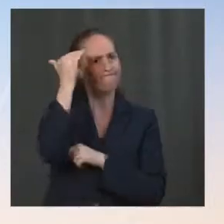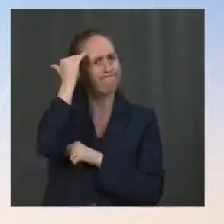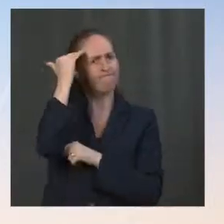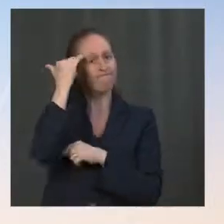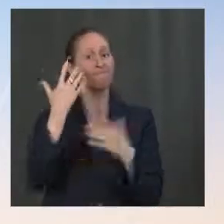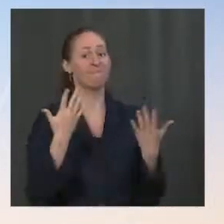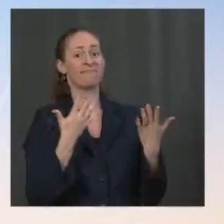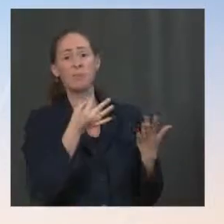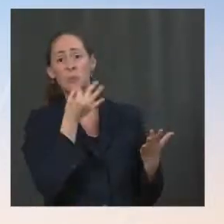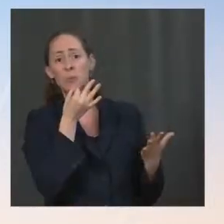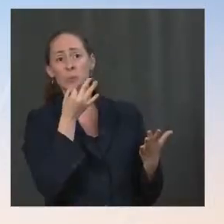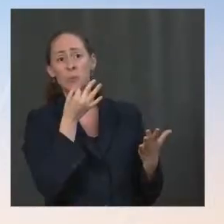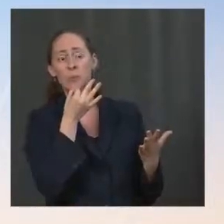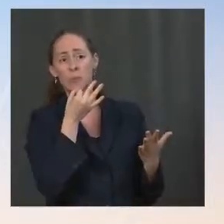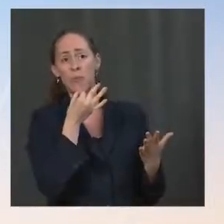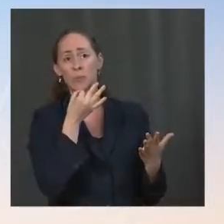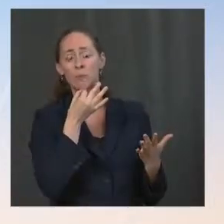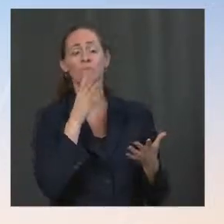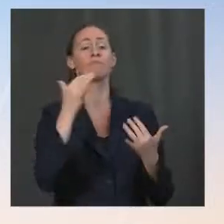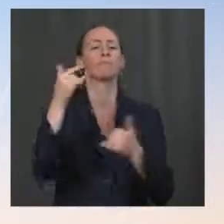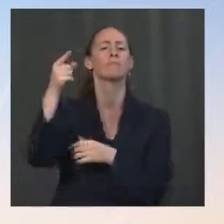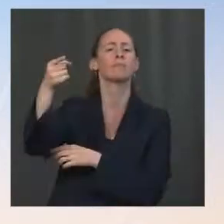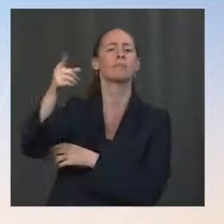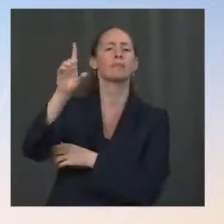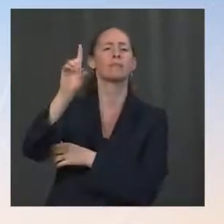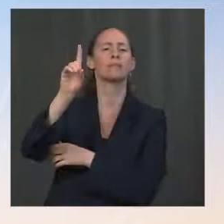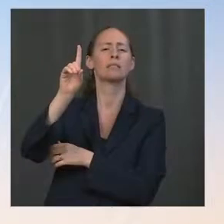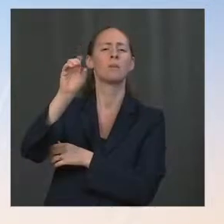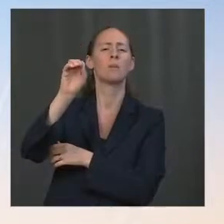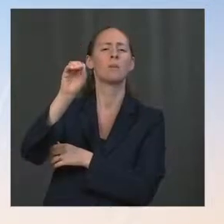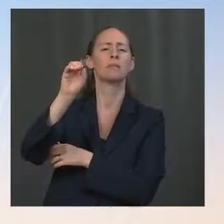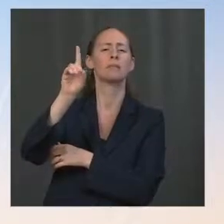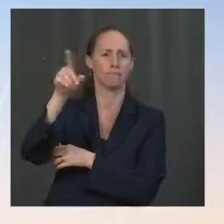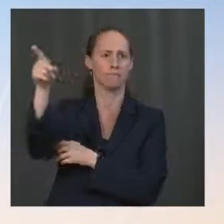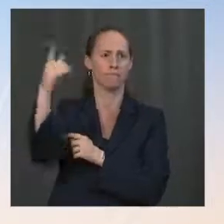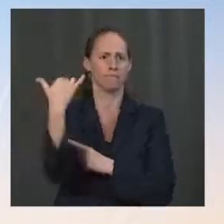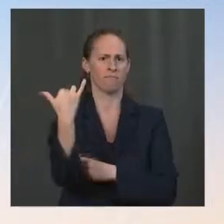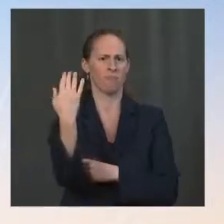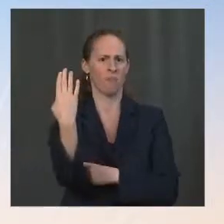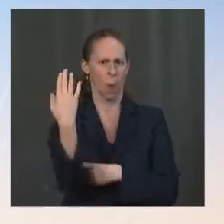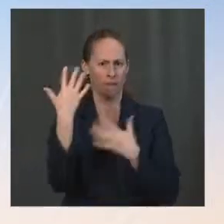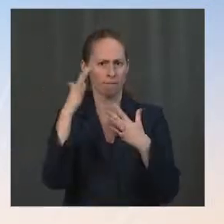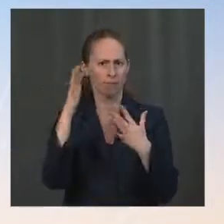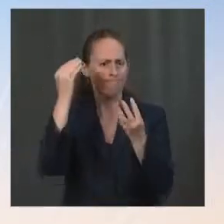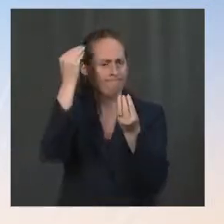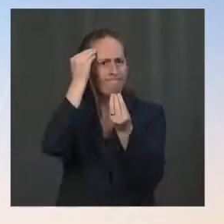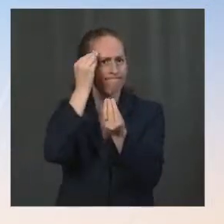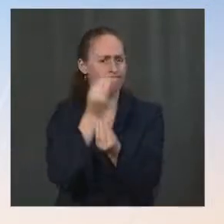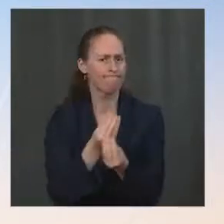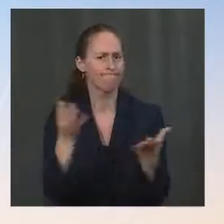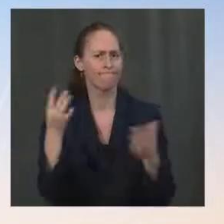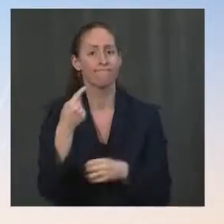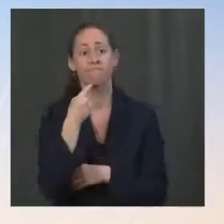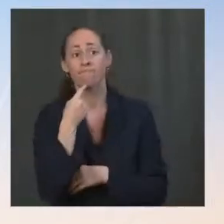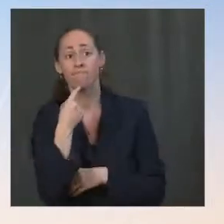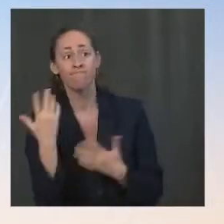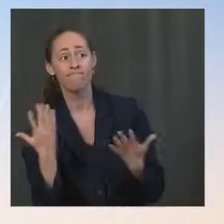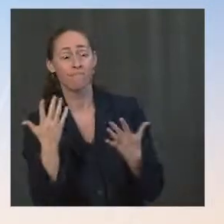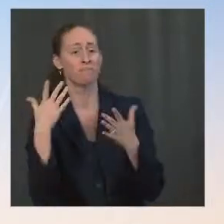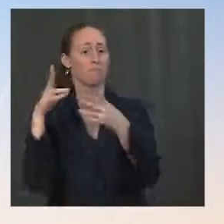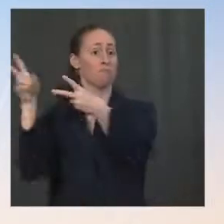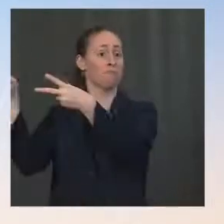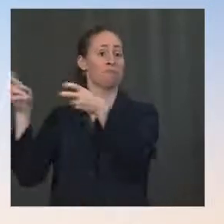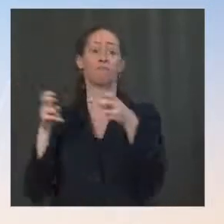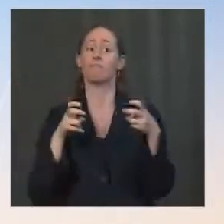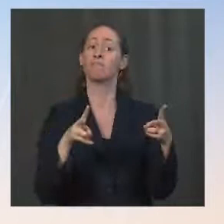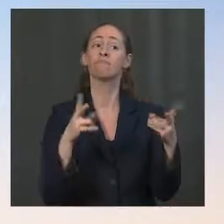Department of Defense also just gave a briefing this morning, and I will echo some of the descriptions that they offered. The threat is ongoing